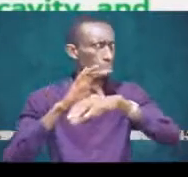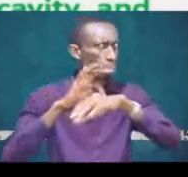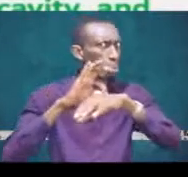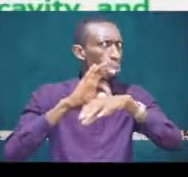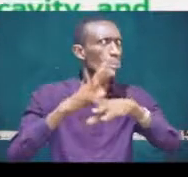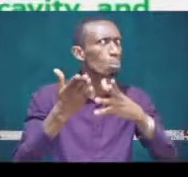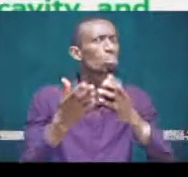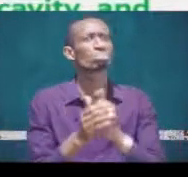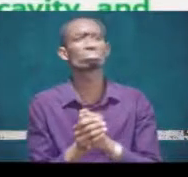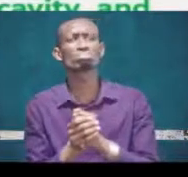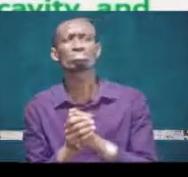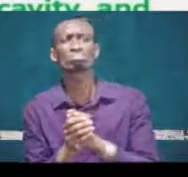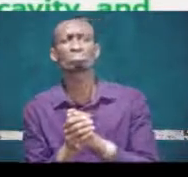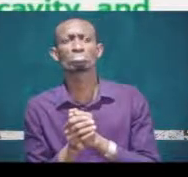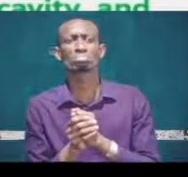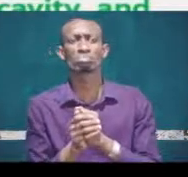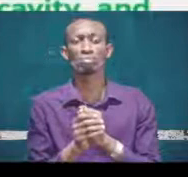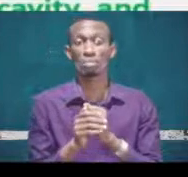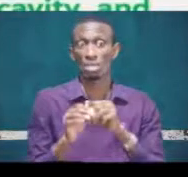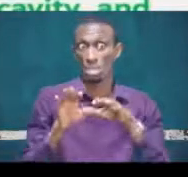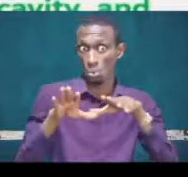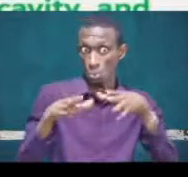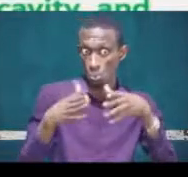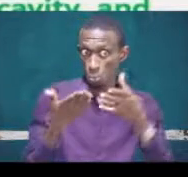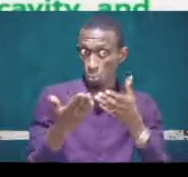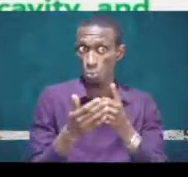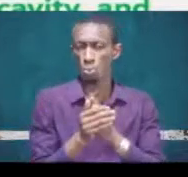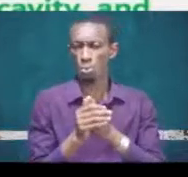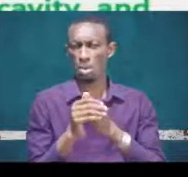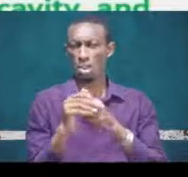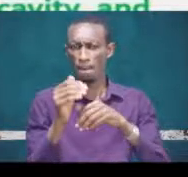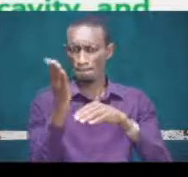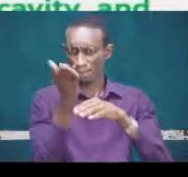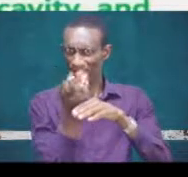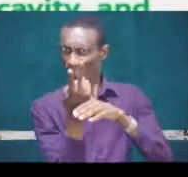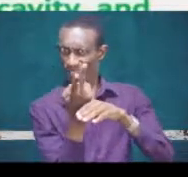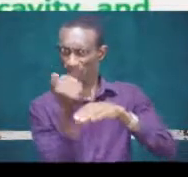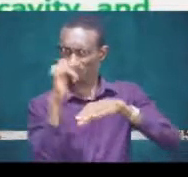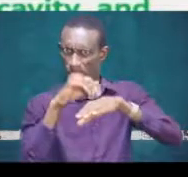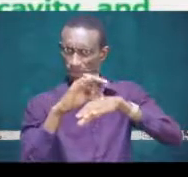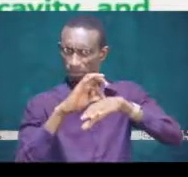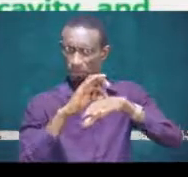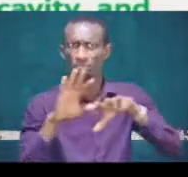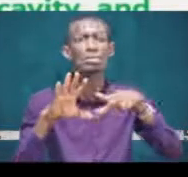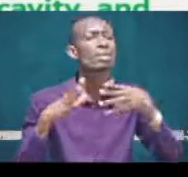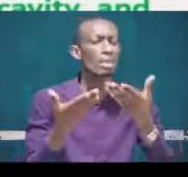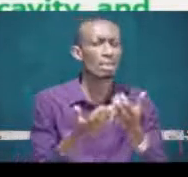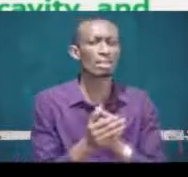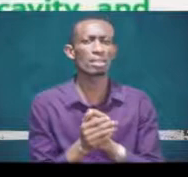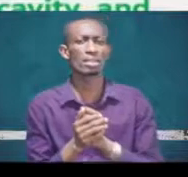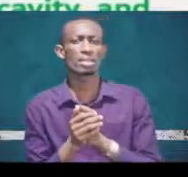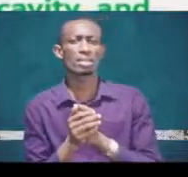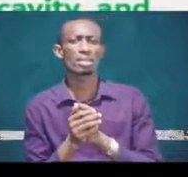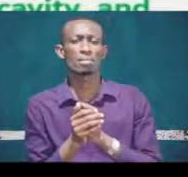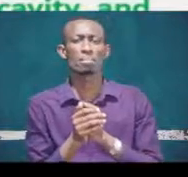layer, the outermost layer of the skin, which we call epidermis. We can find them lining in the oral cavity,